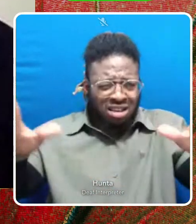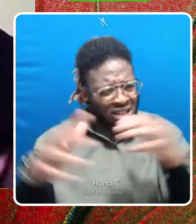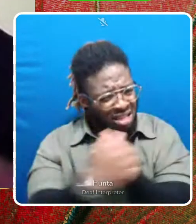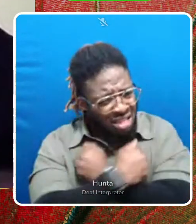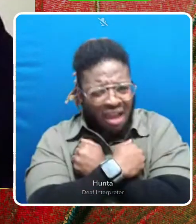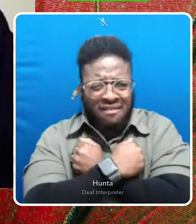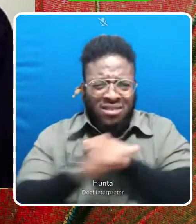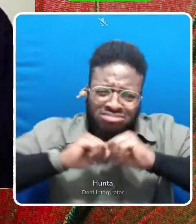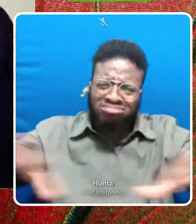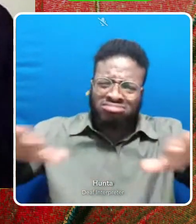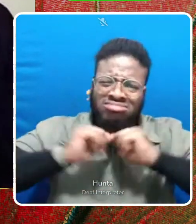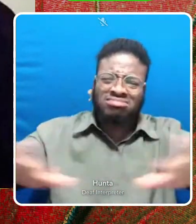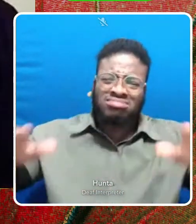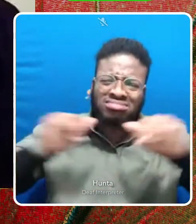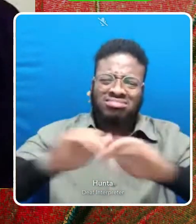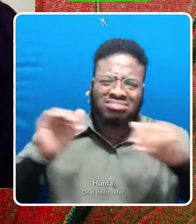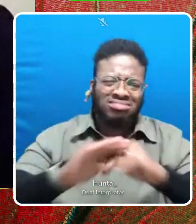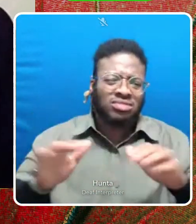hearts. Come on.